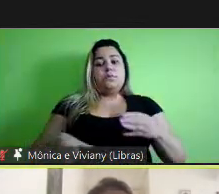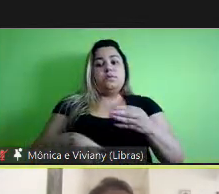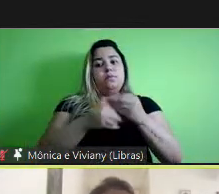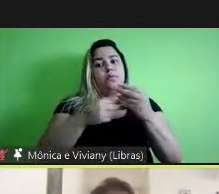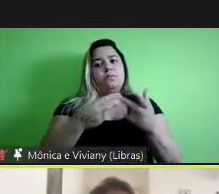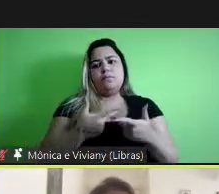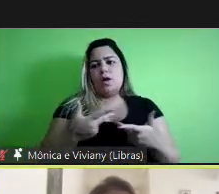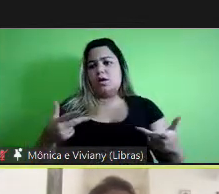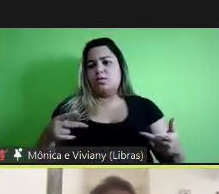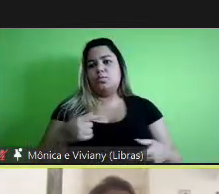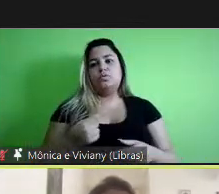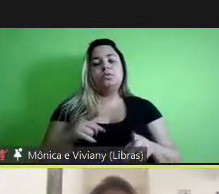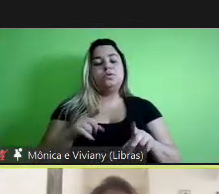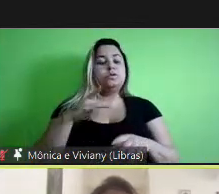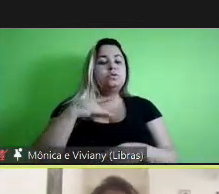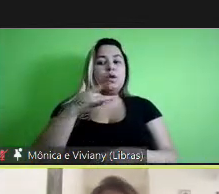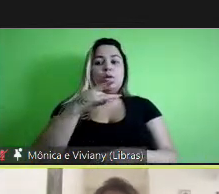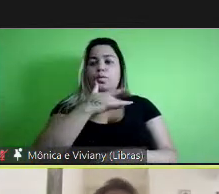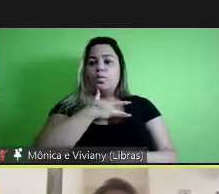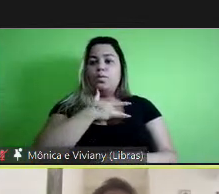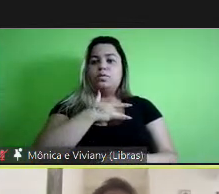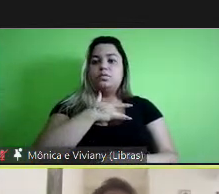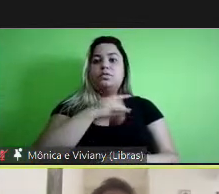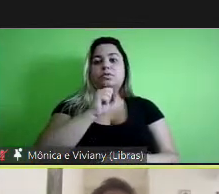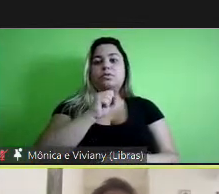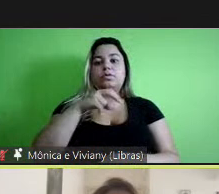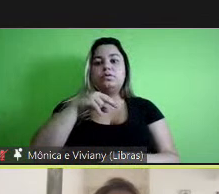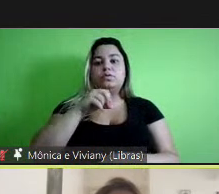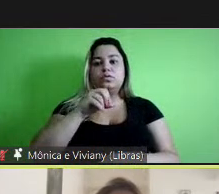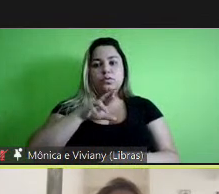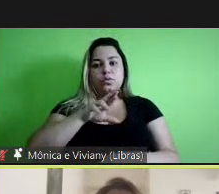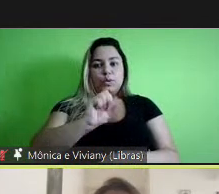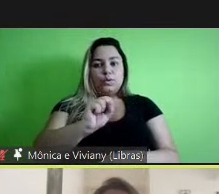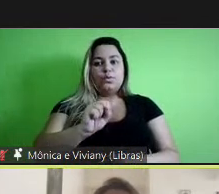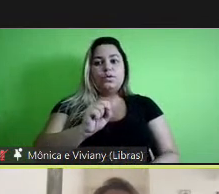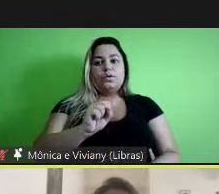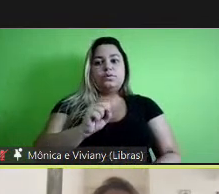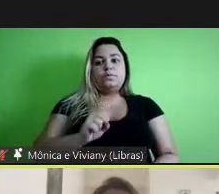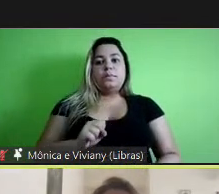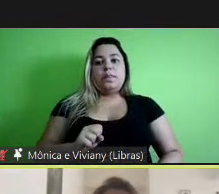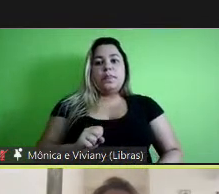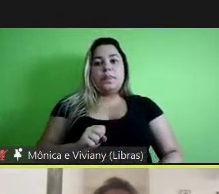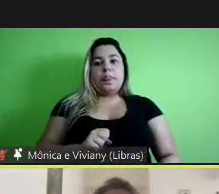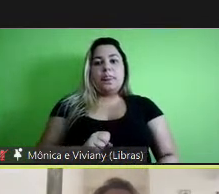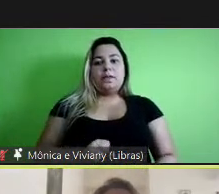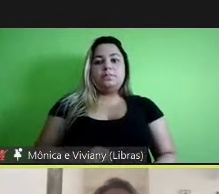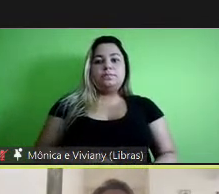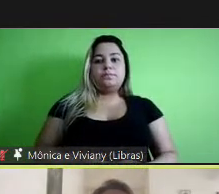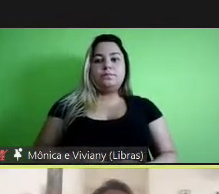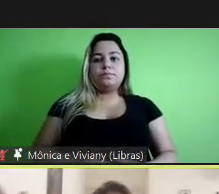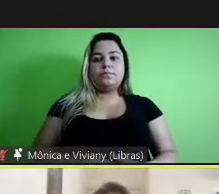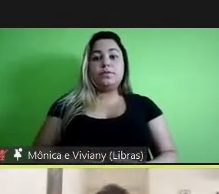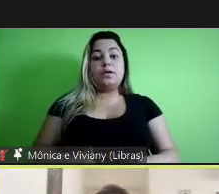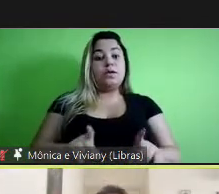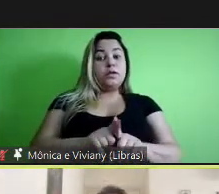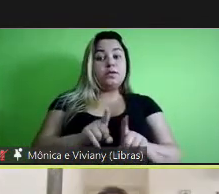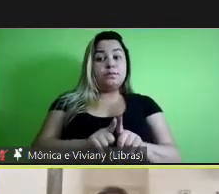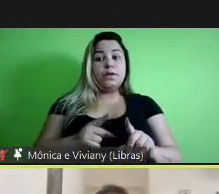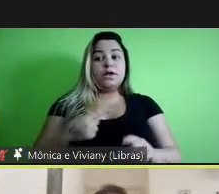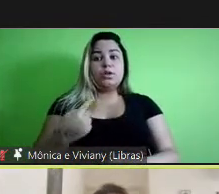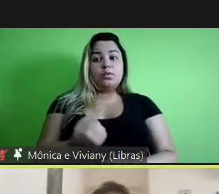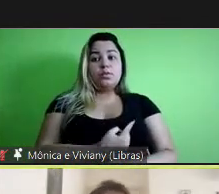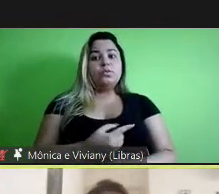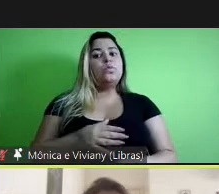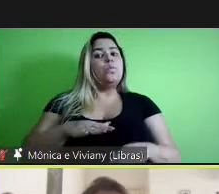matter unidades to de try and saúde esses implement sensores, these uma coisinha sensors because we managed to minúscula, implement them. They're e a gente very implementou em little.